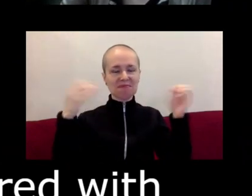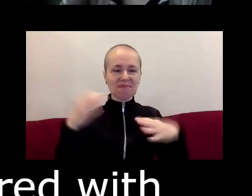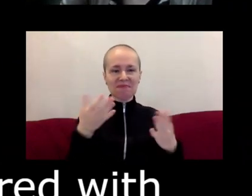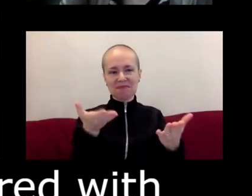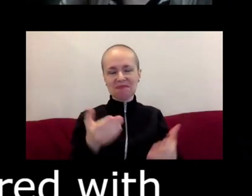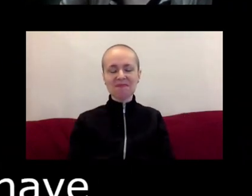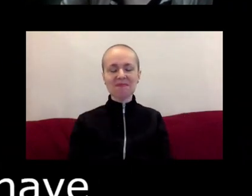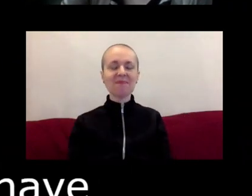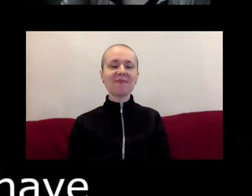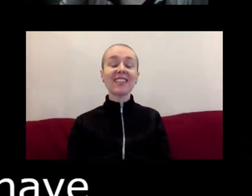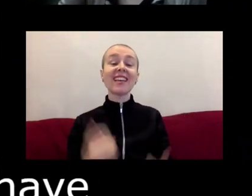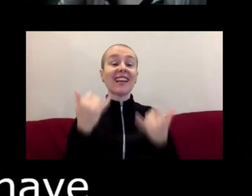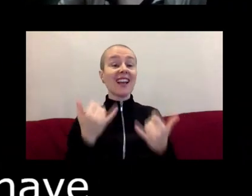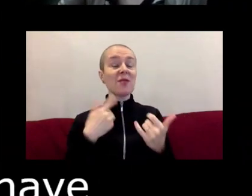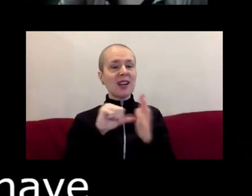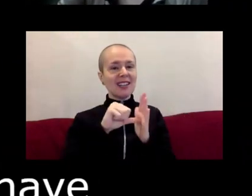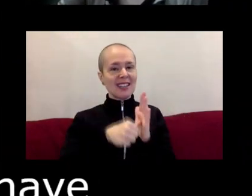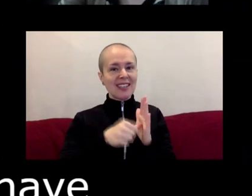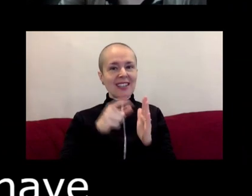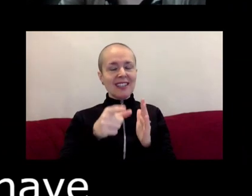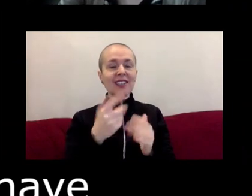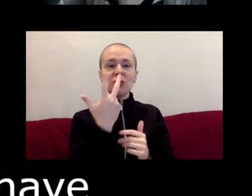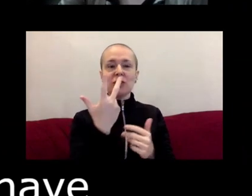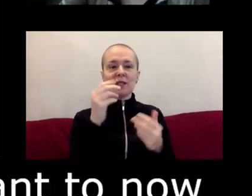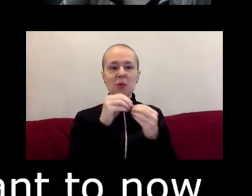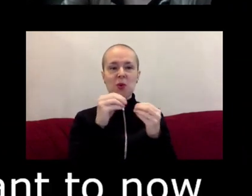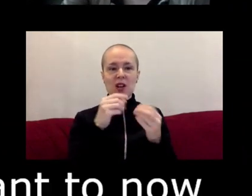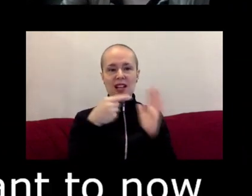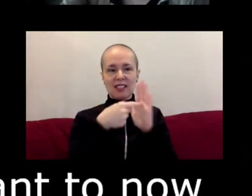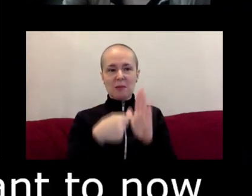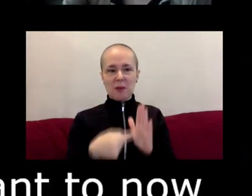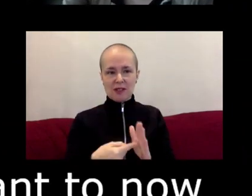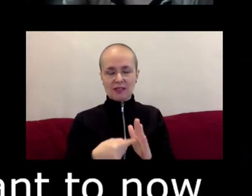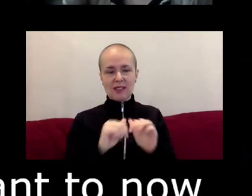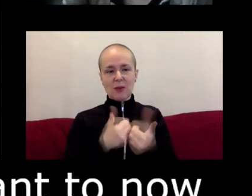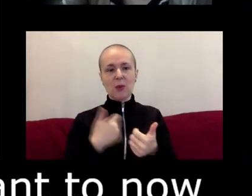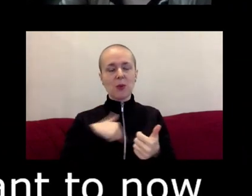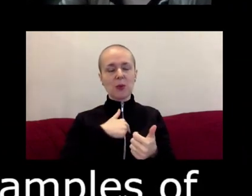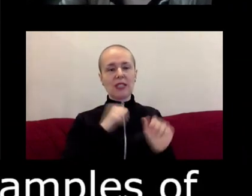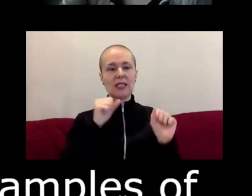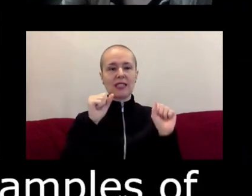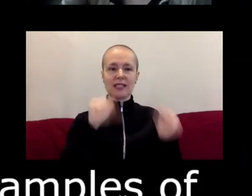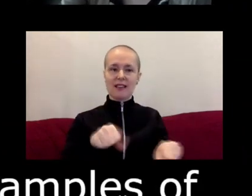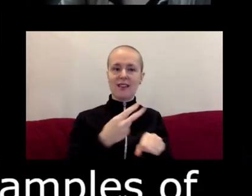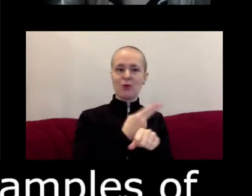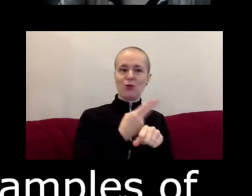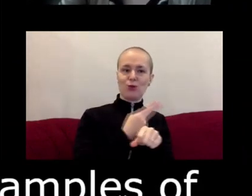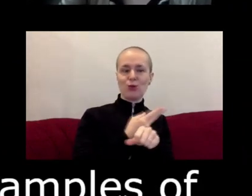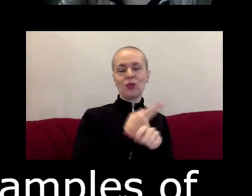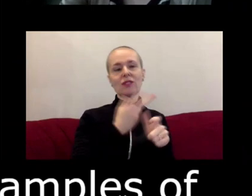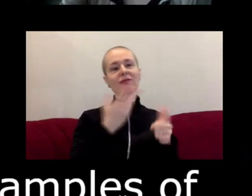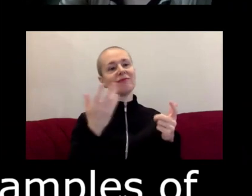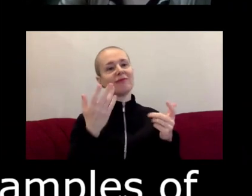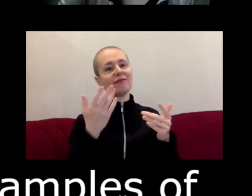to now highlight three more examples of different ways that we utilize our sort of